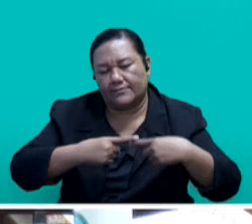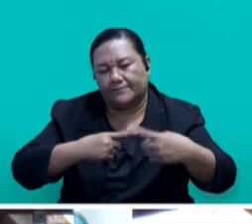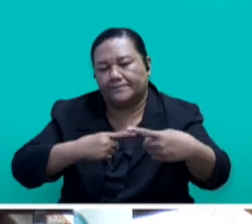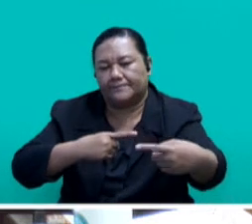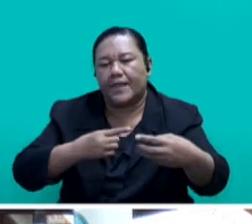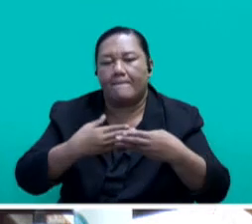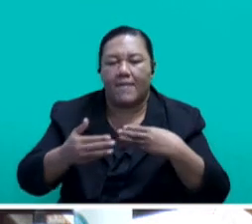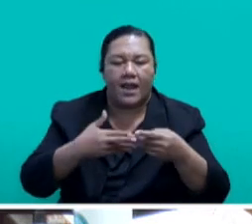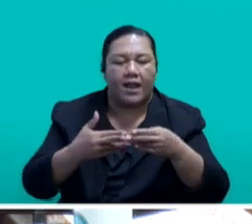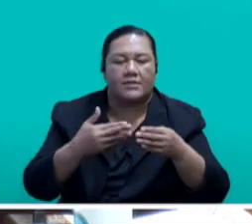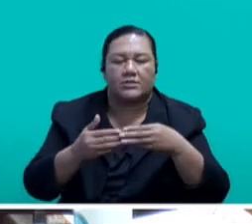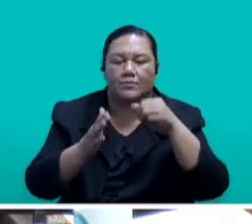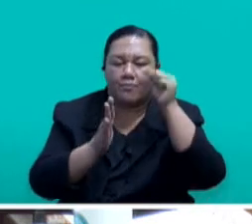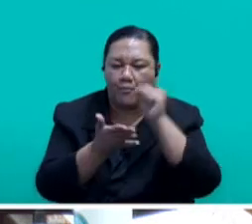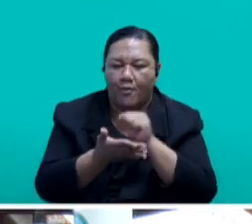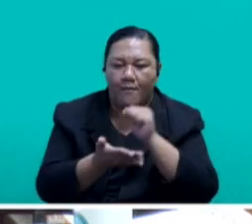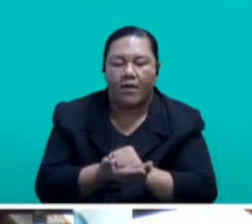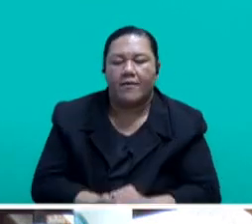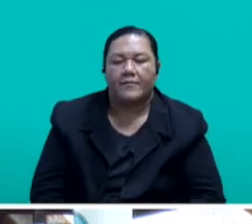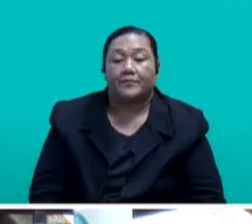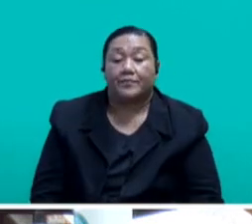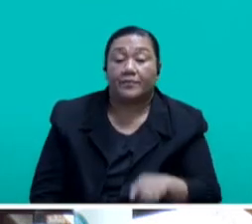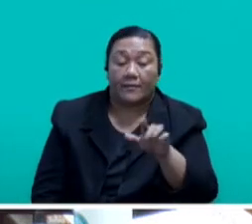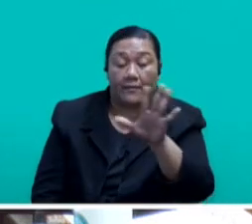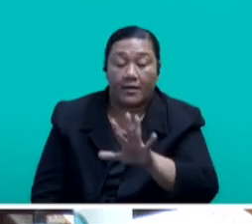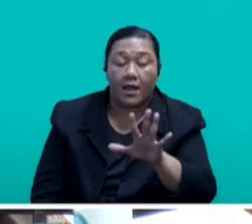Mr. Speaker, on the area of ease of doing business,